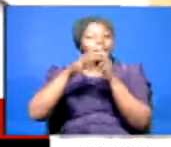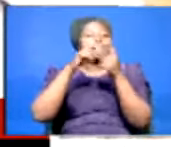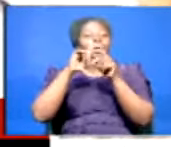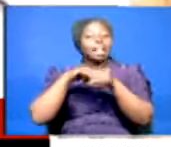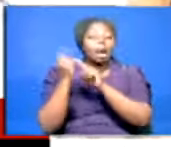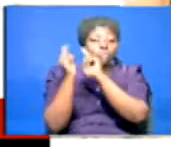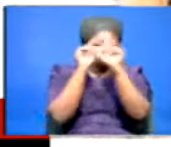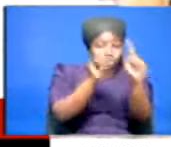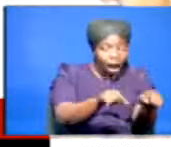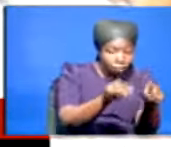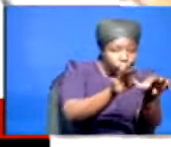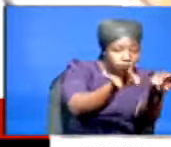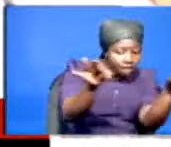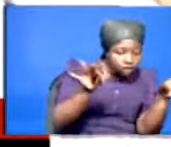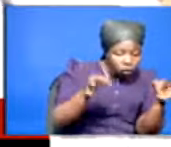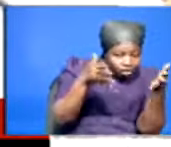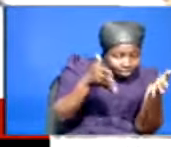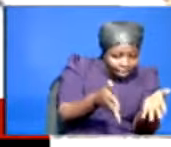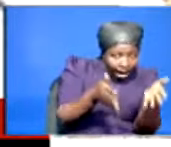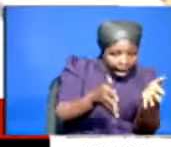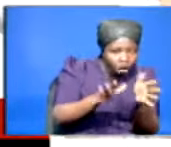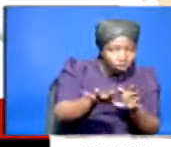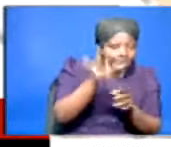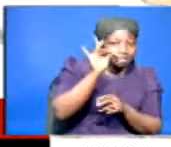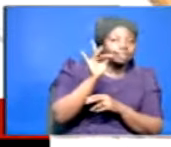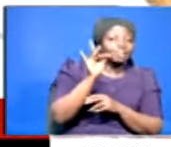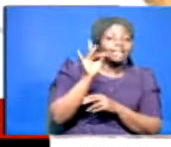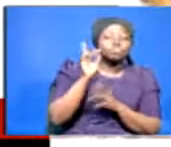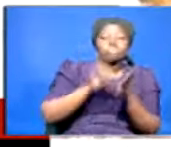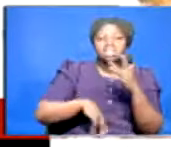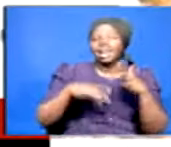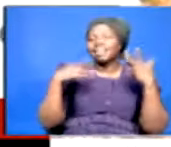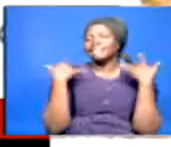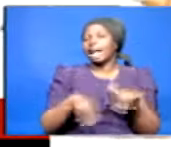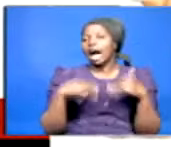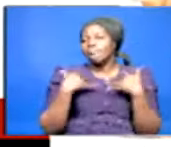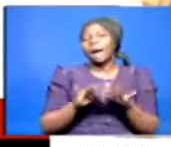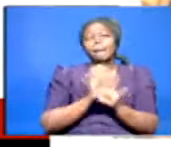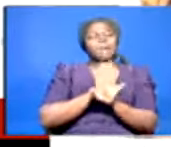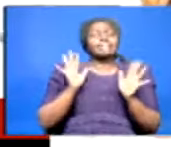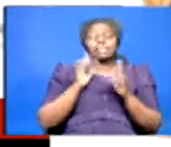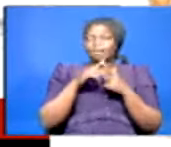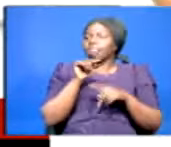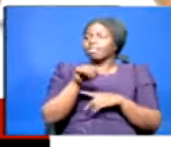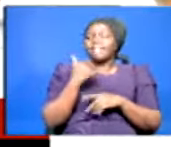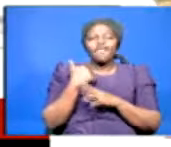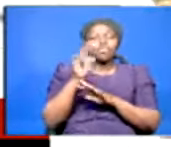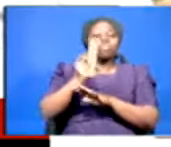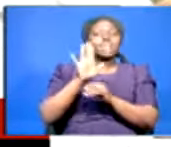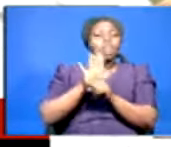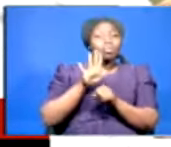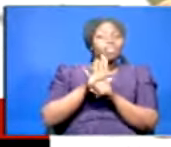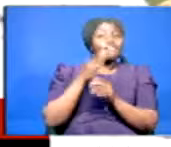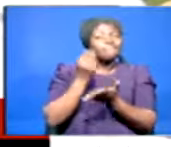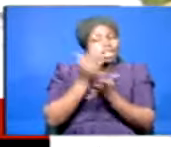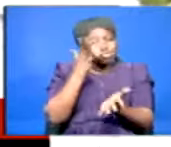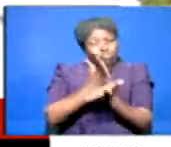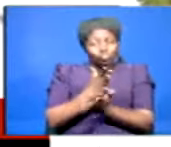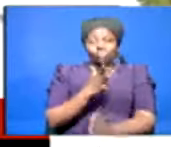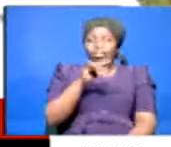tuko on the ground, utaona tu ni sarakazi, sarakazi. Na hii ni kitu imetumia pesa mingi sana. Na ndio pesa za